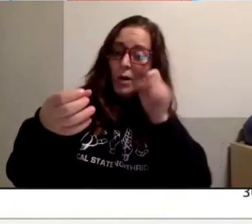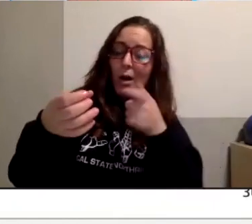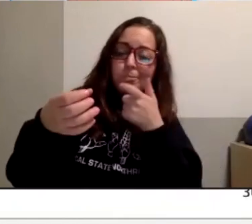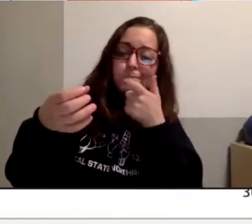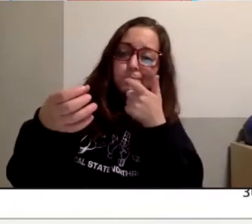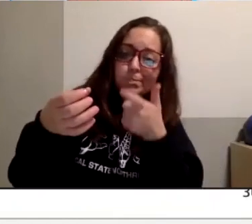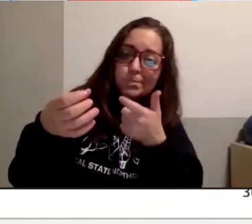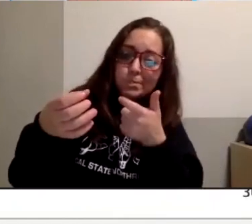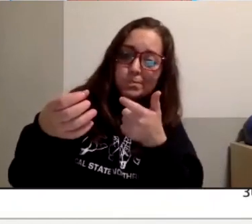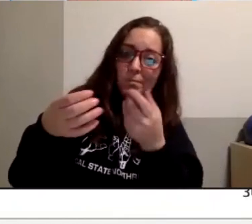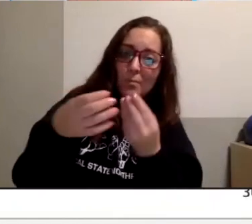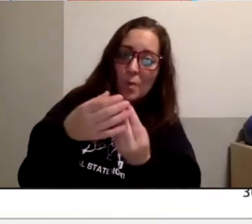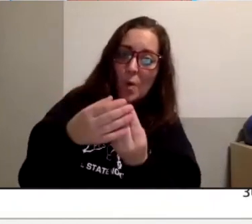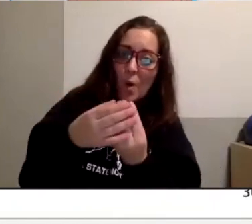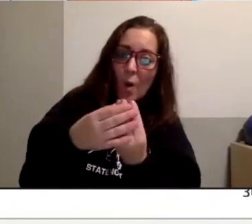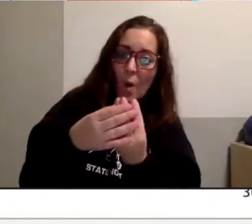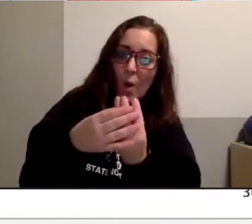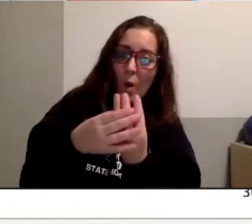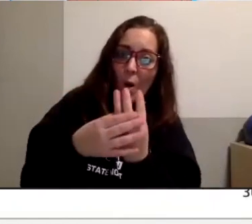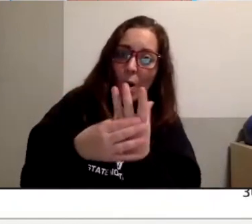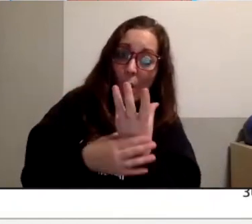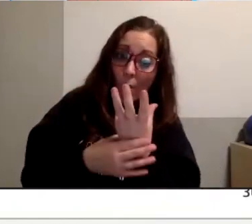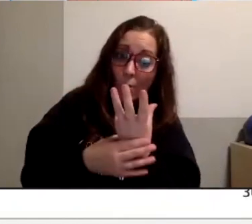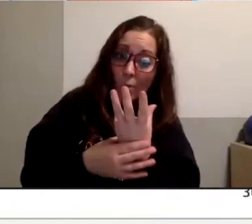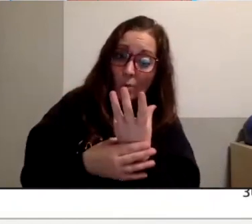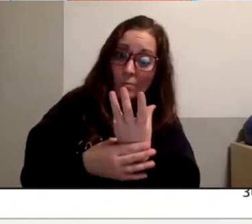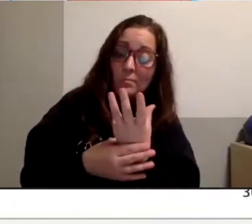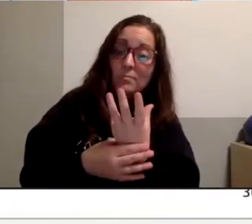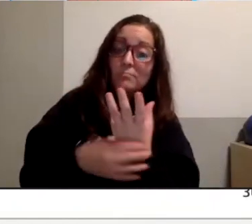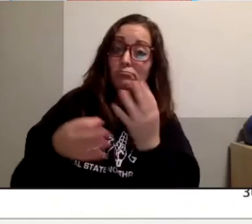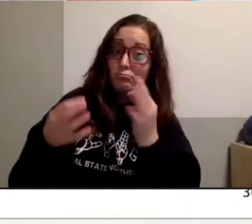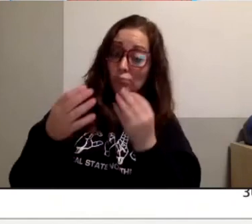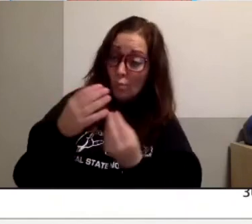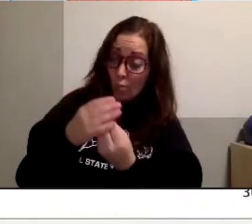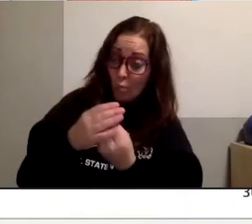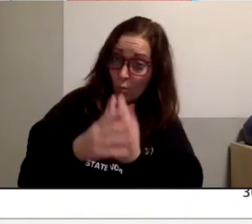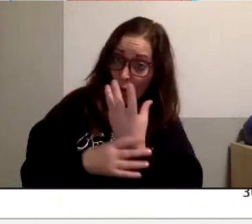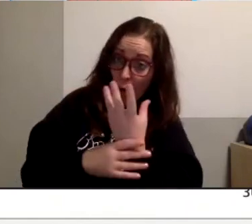Put it in the sun and you can watch as your seed grows.